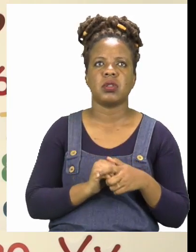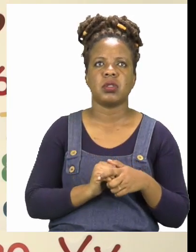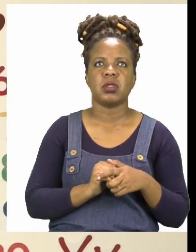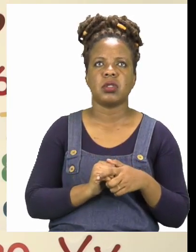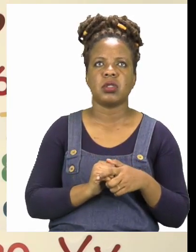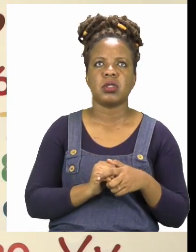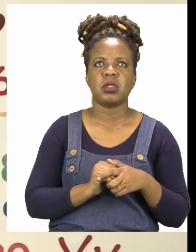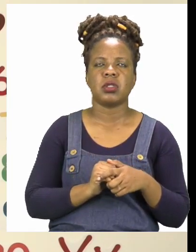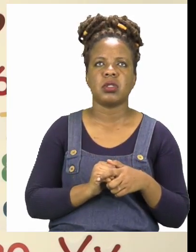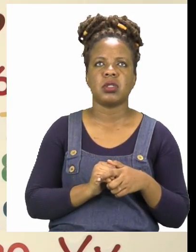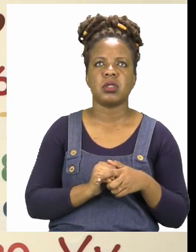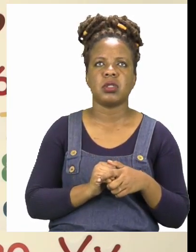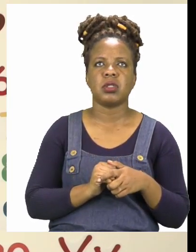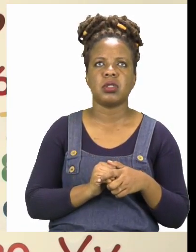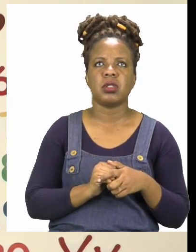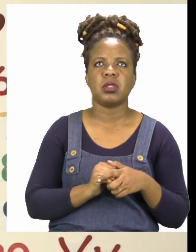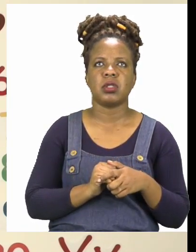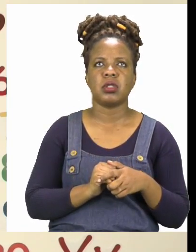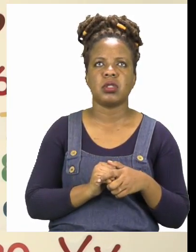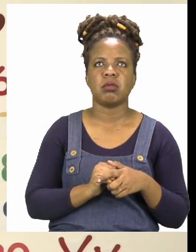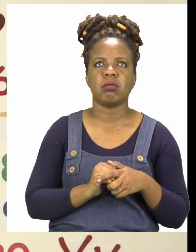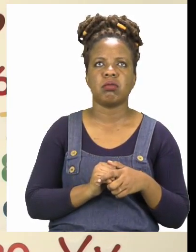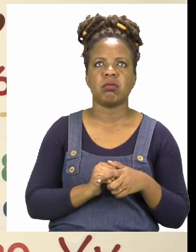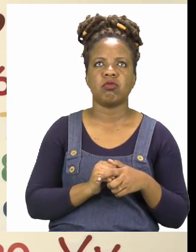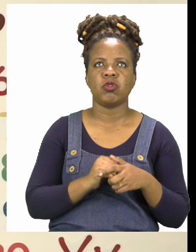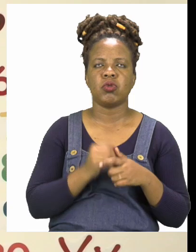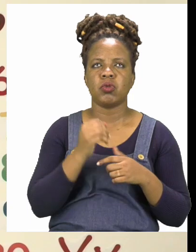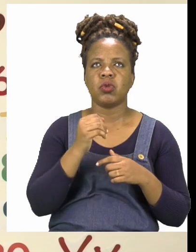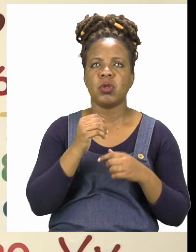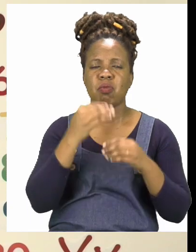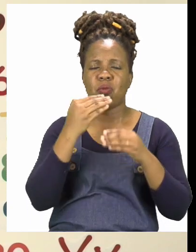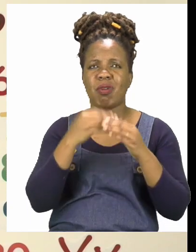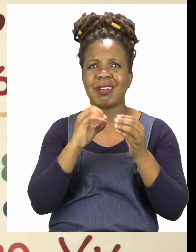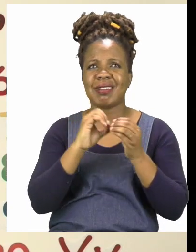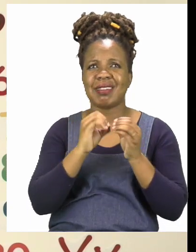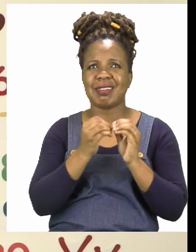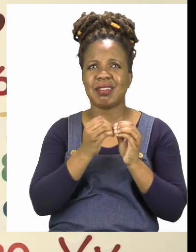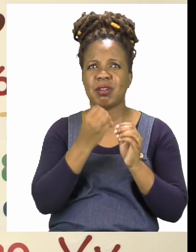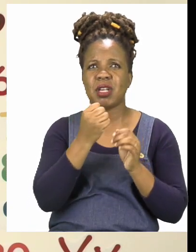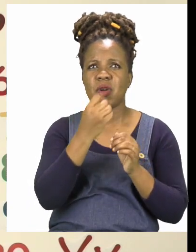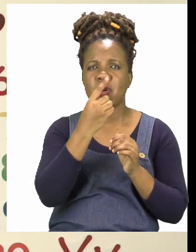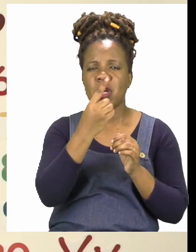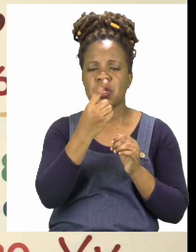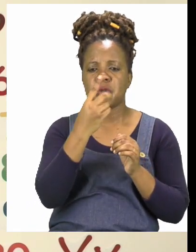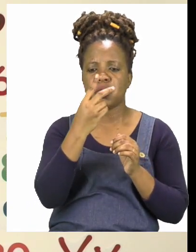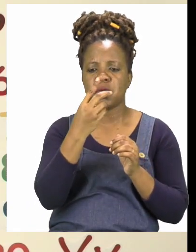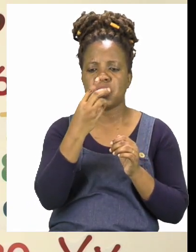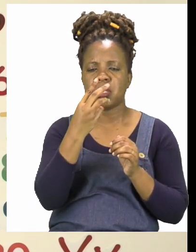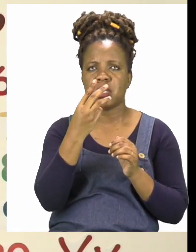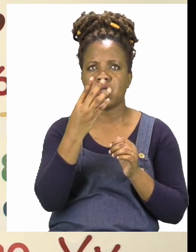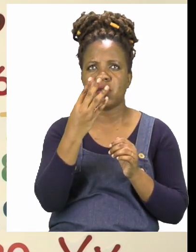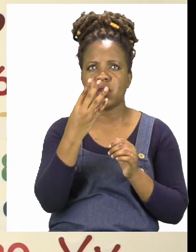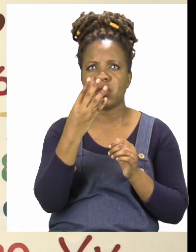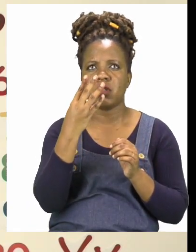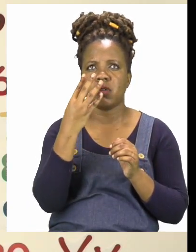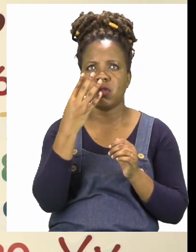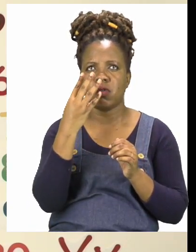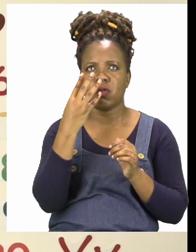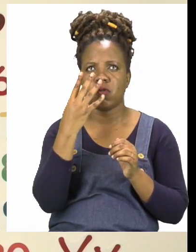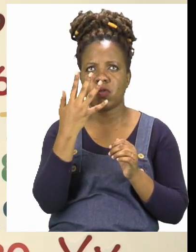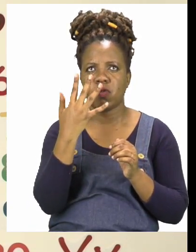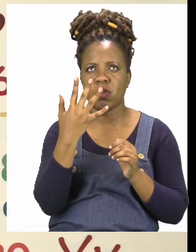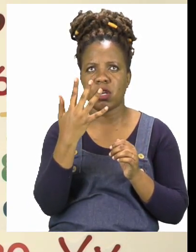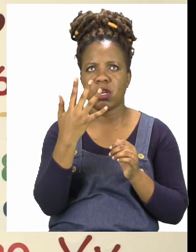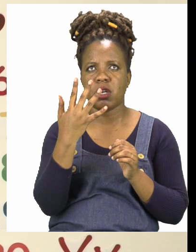minute hand, we count as 1, 2, 3, 4, and